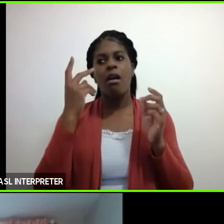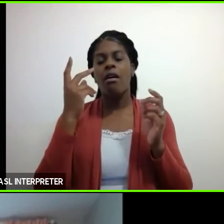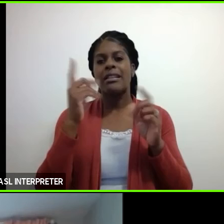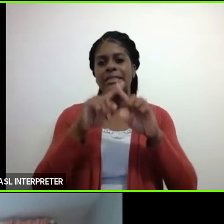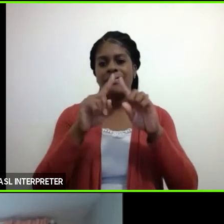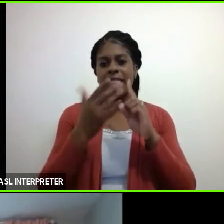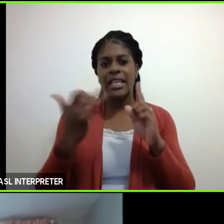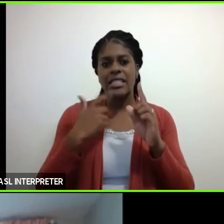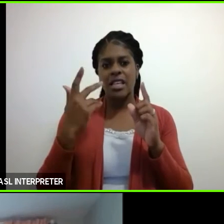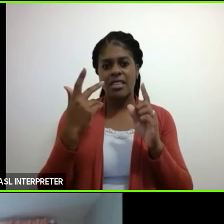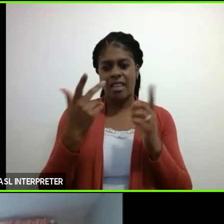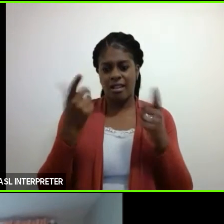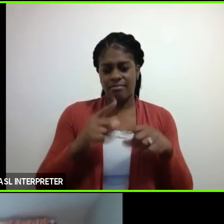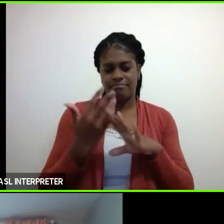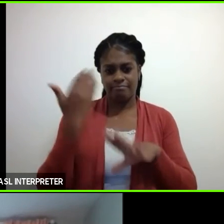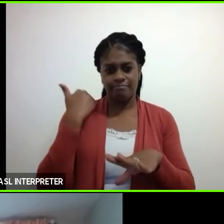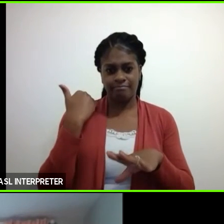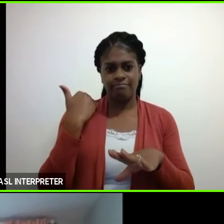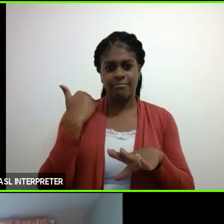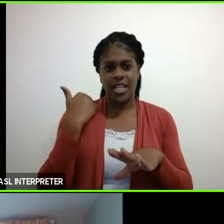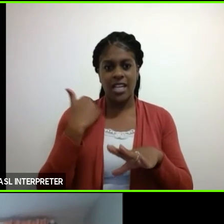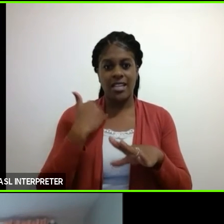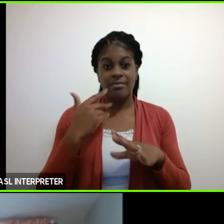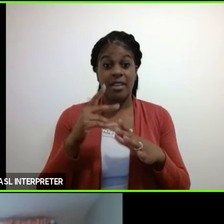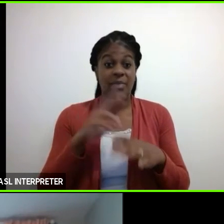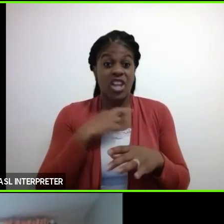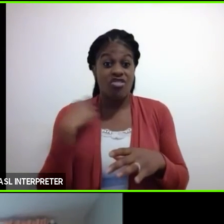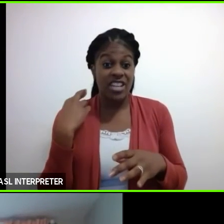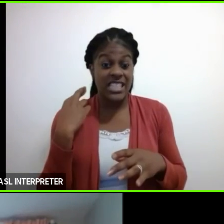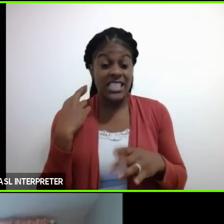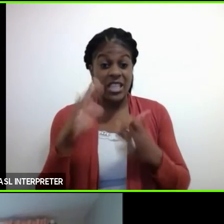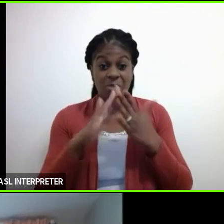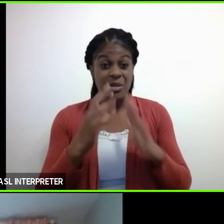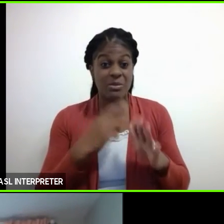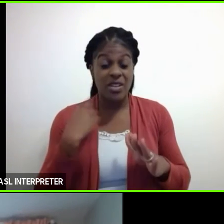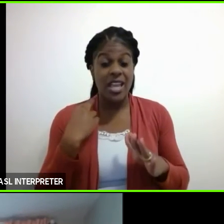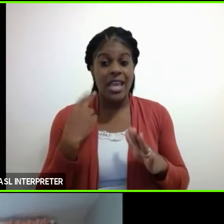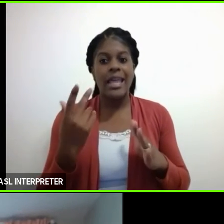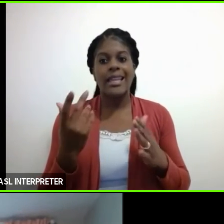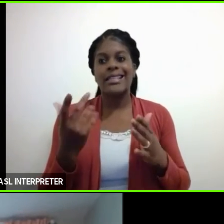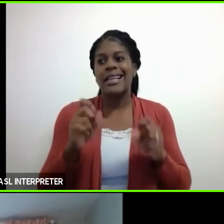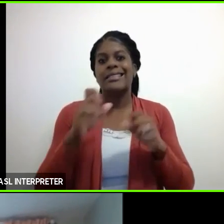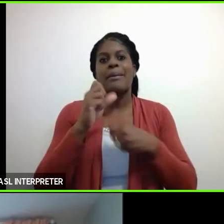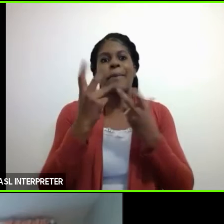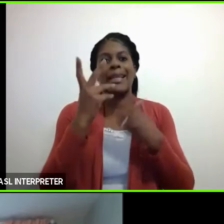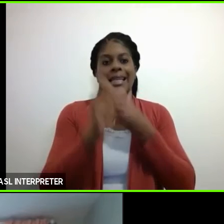at risk, and how it takes decades and years and years and years